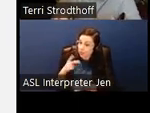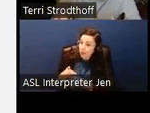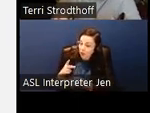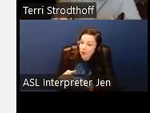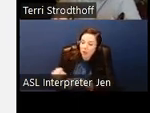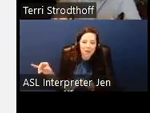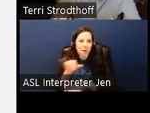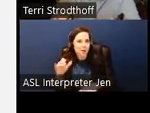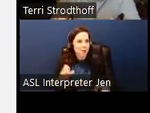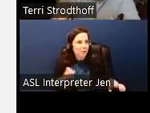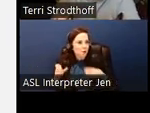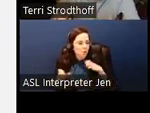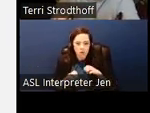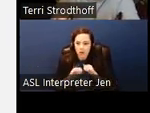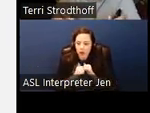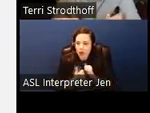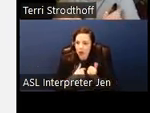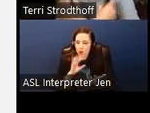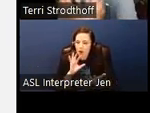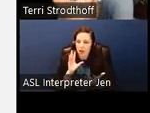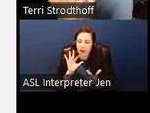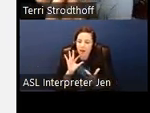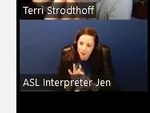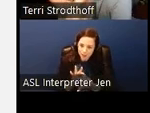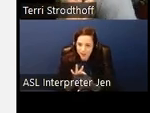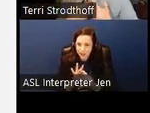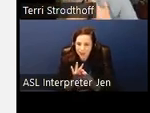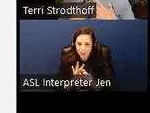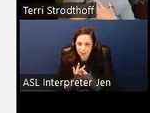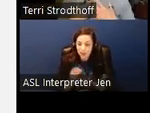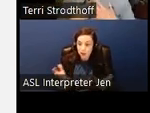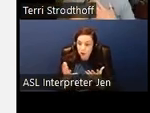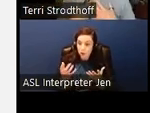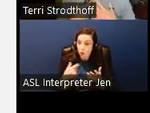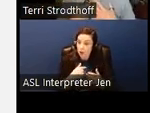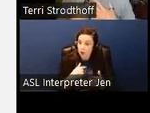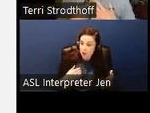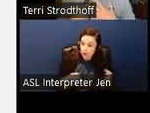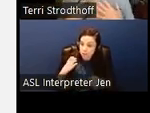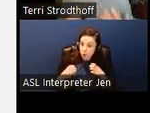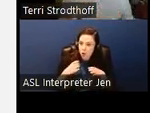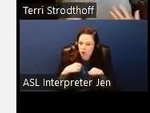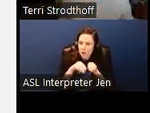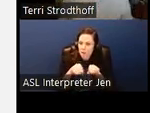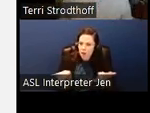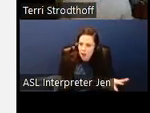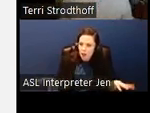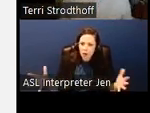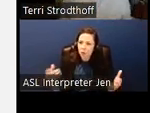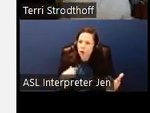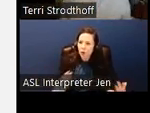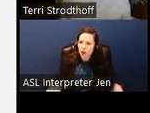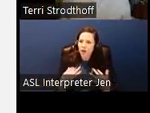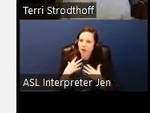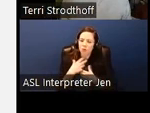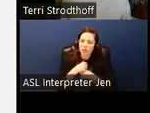in an emotional sense. How do I attach to what am I giving out and what am I receiving for the purpose of caregiving, facilitating the